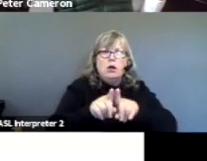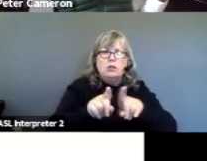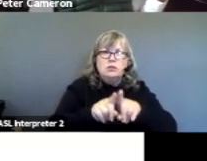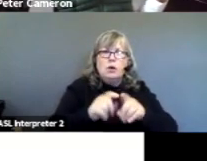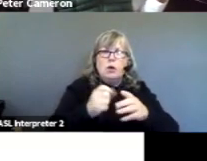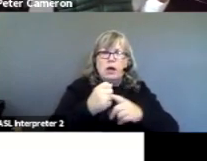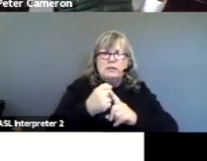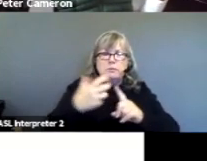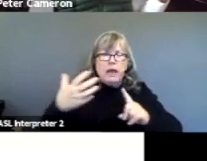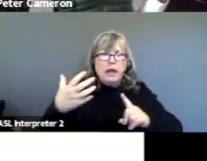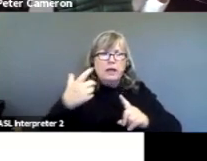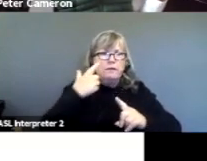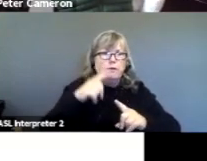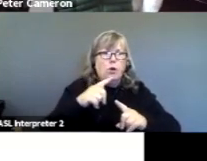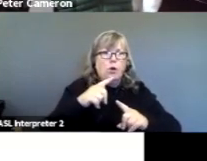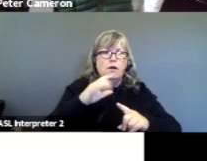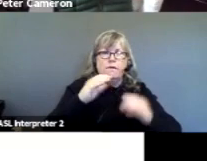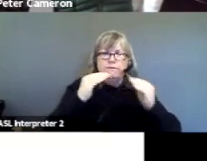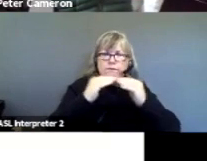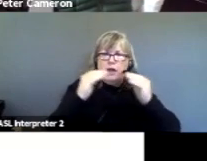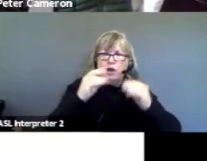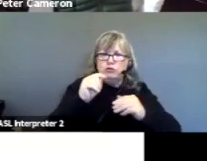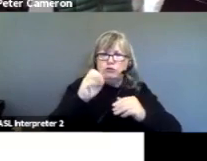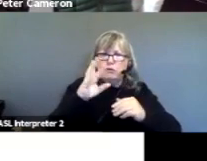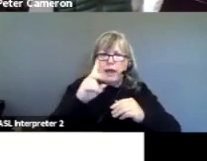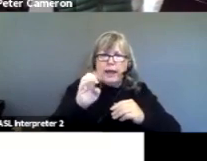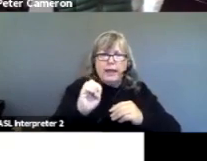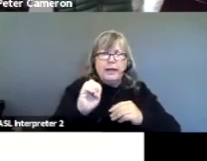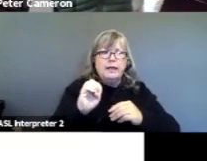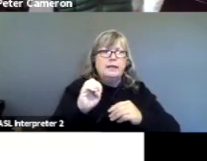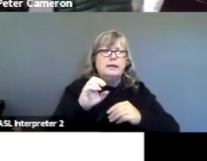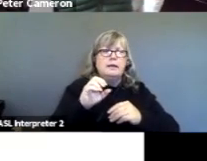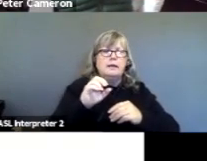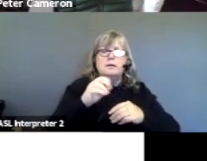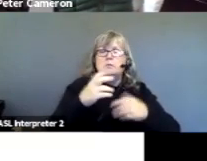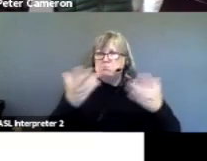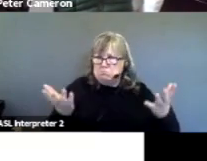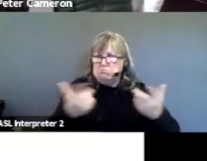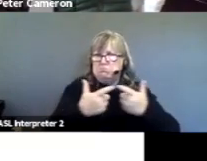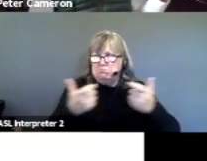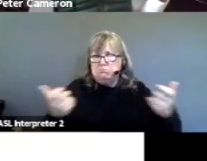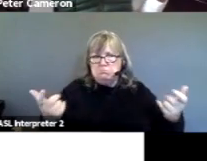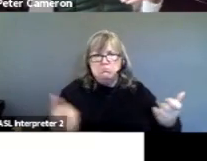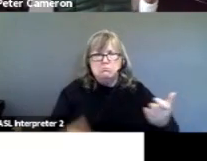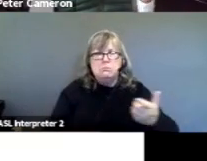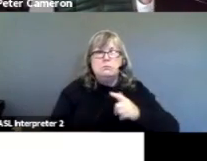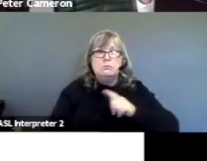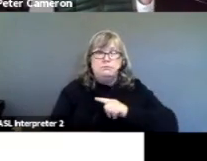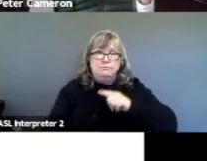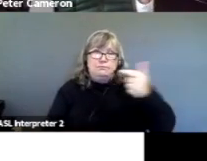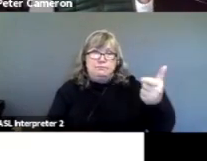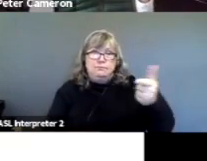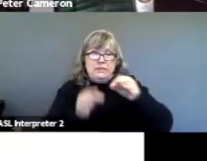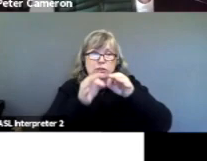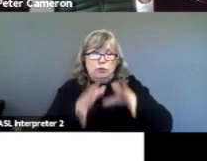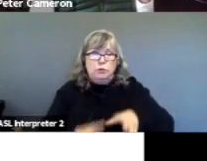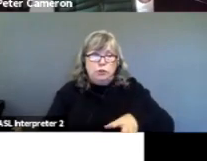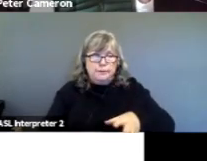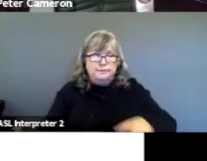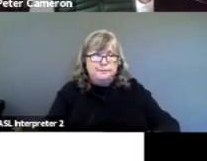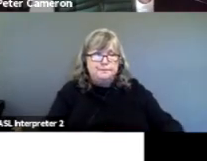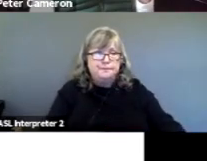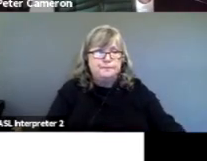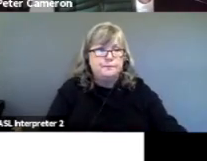fair trade organic t-shirts, and they're looking at other potential products. this for the beer lovers, is